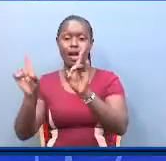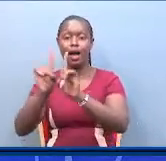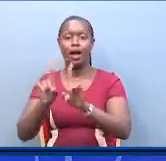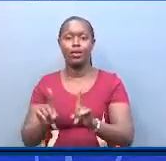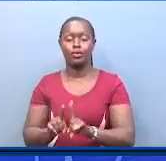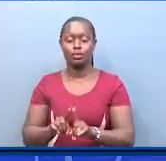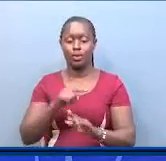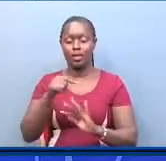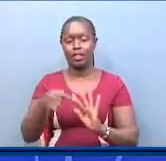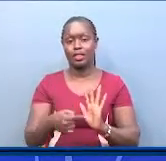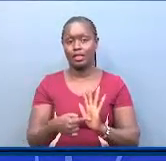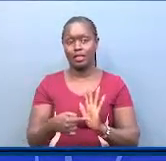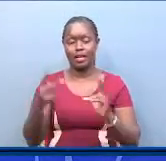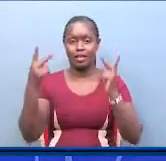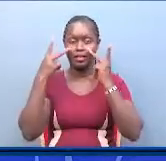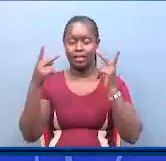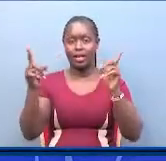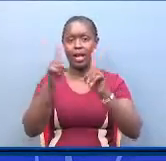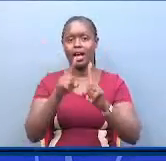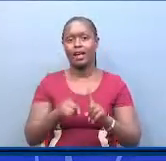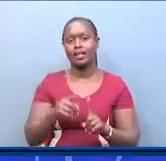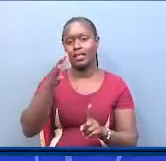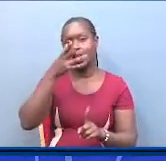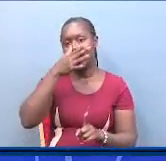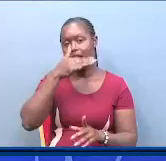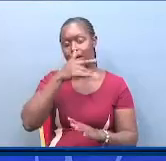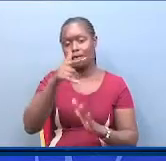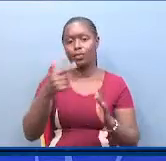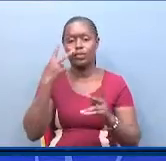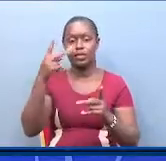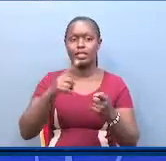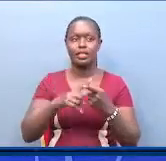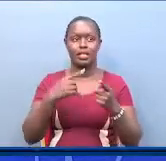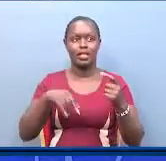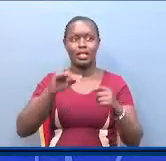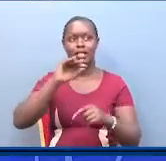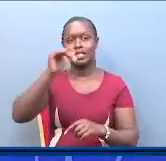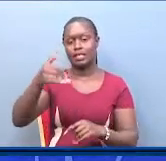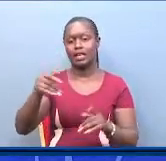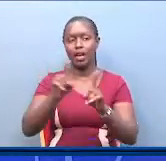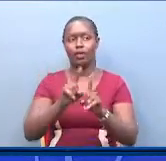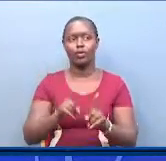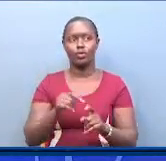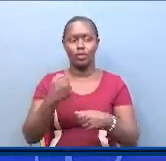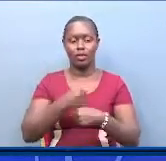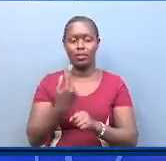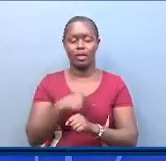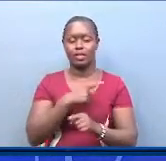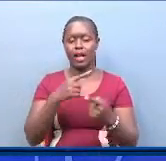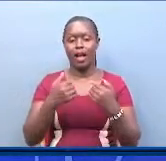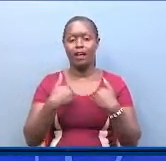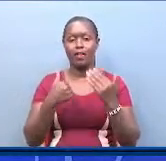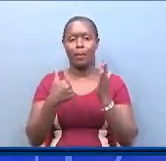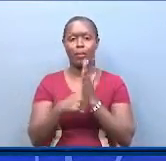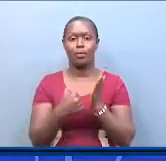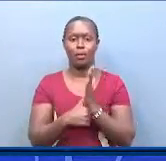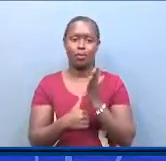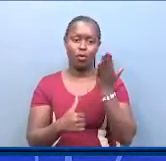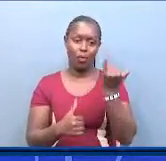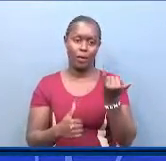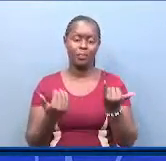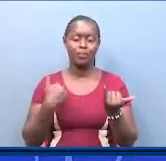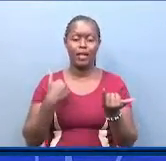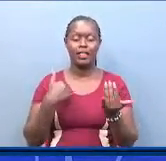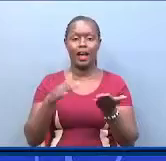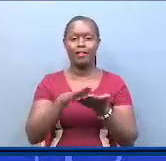sit as liars within the gates of the city, and they bring us trouble. Because what they do is that they harden bases